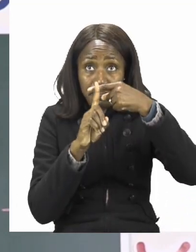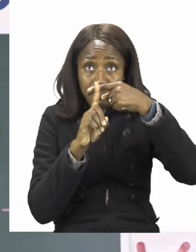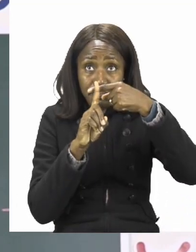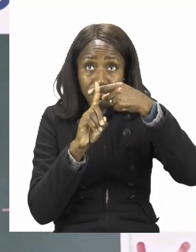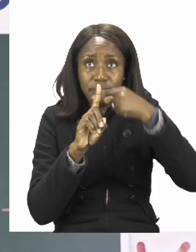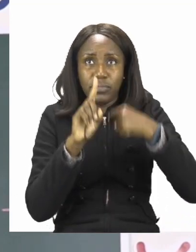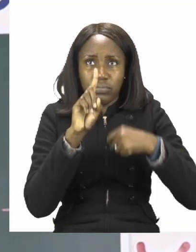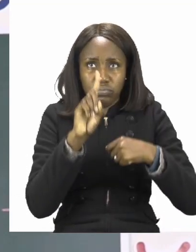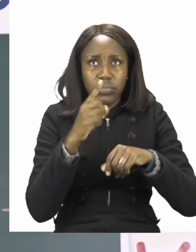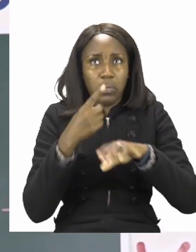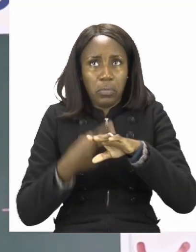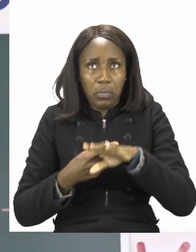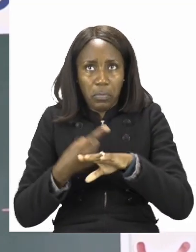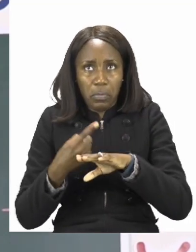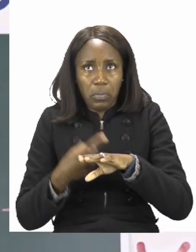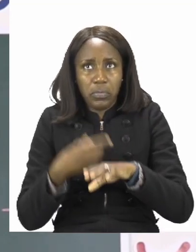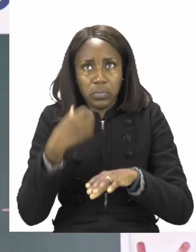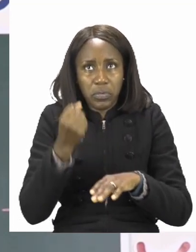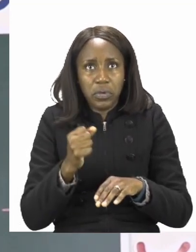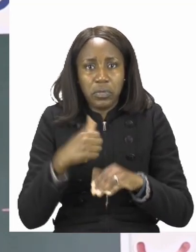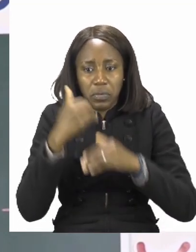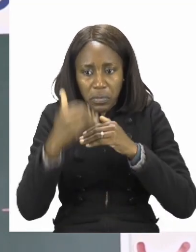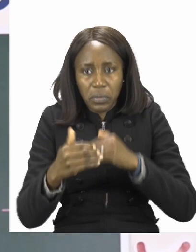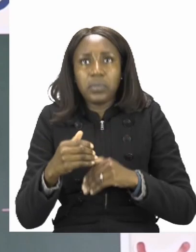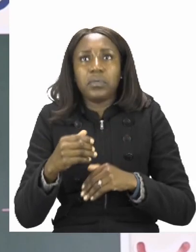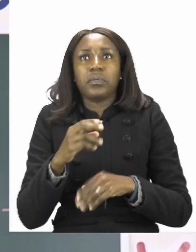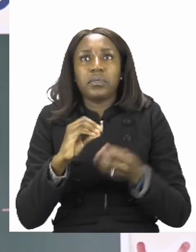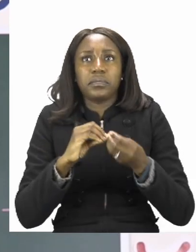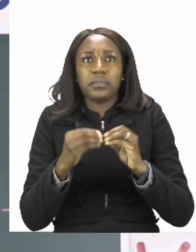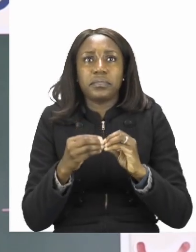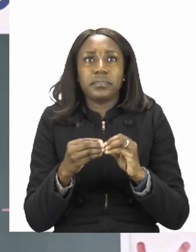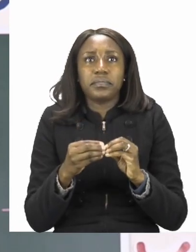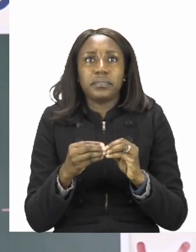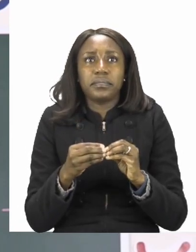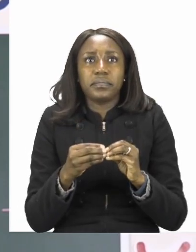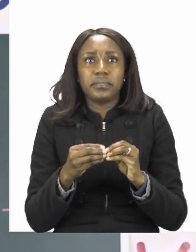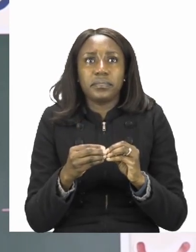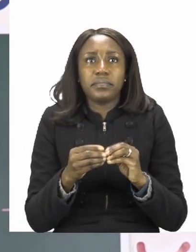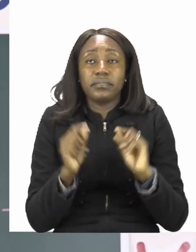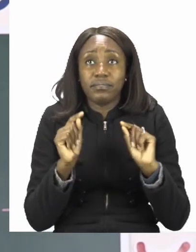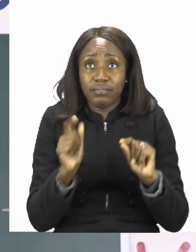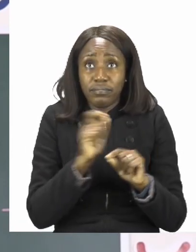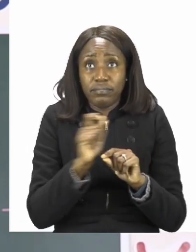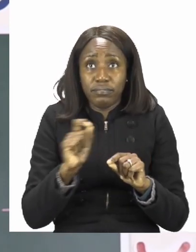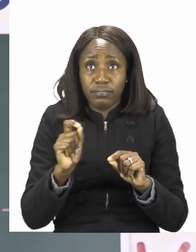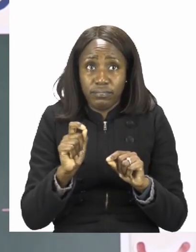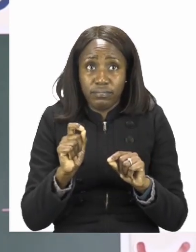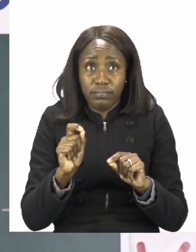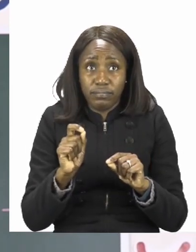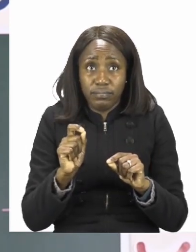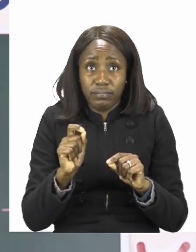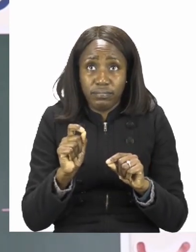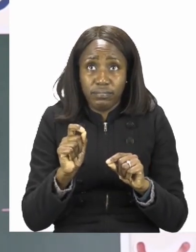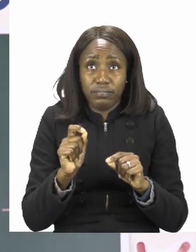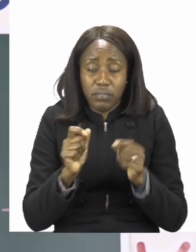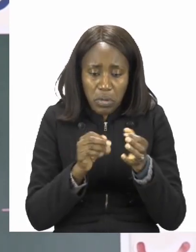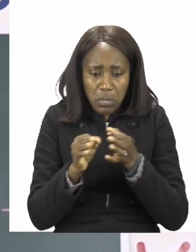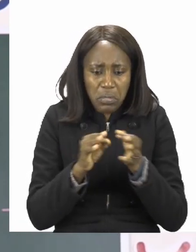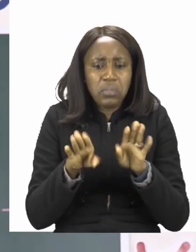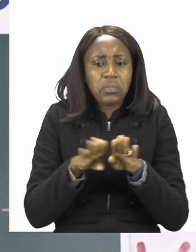to get my next answer. The sentence we're going to write here is the one that's going to explain what we